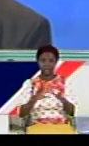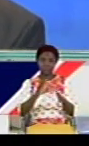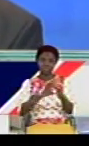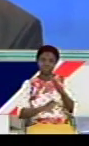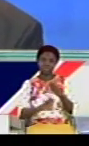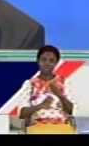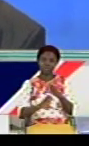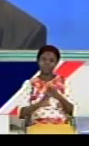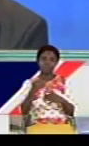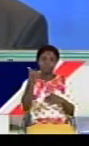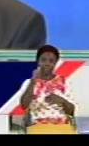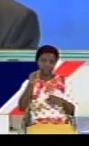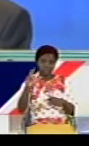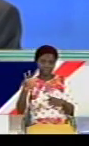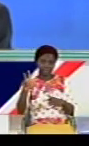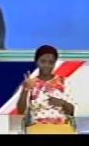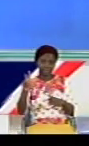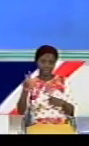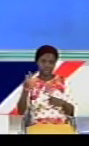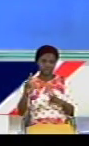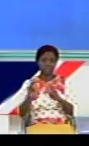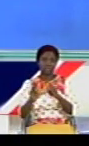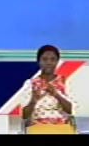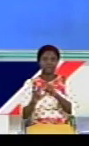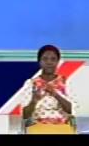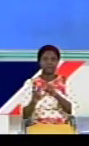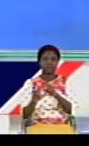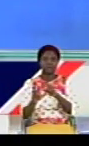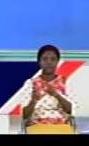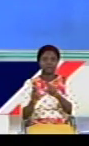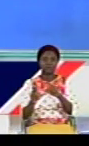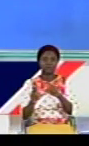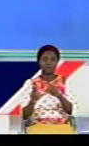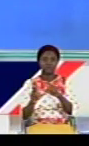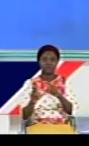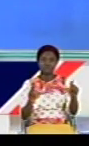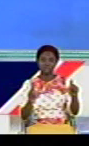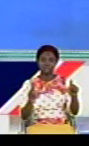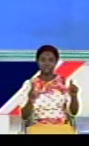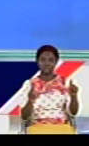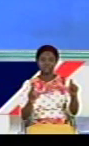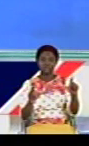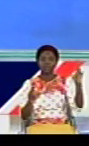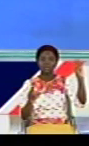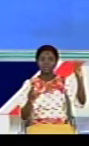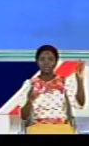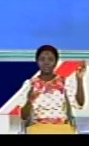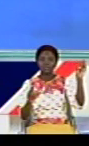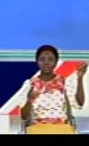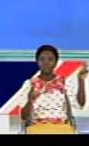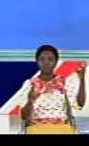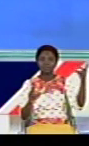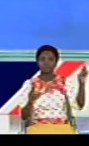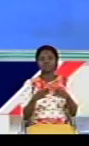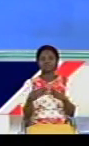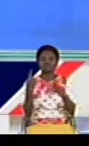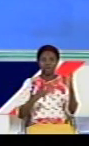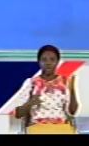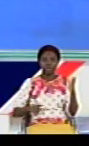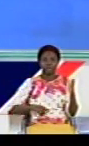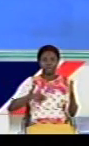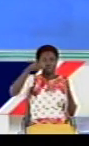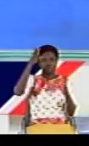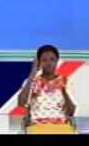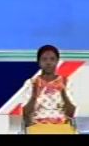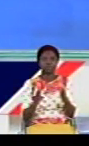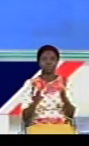13, I'm reading from verse 17. The Lord God of